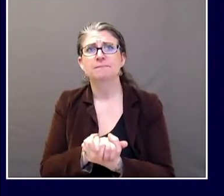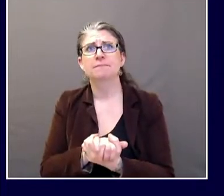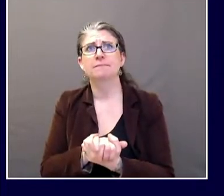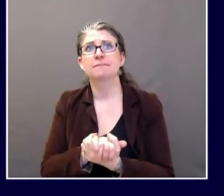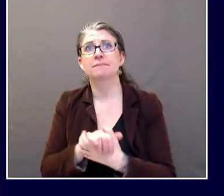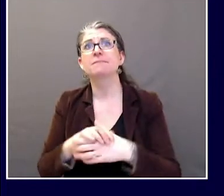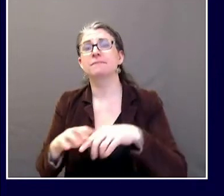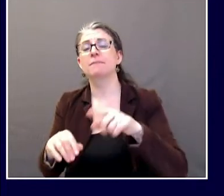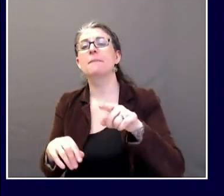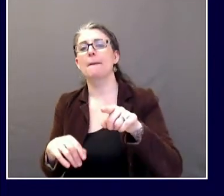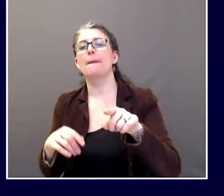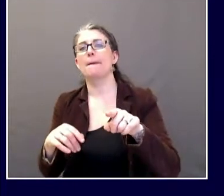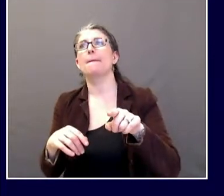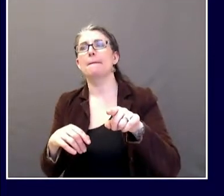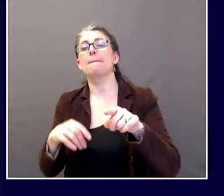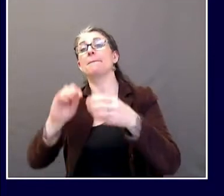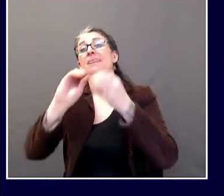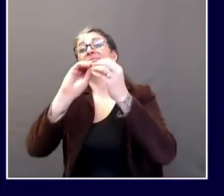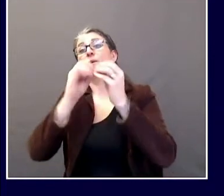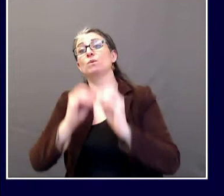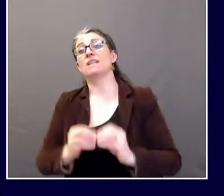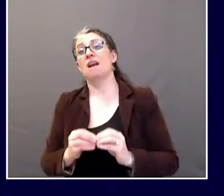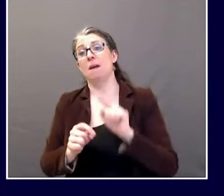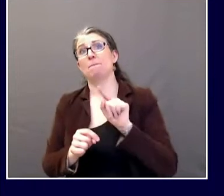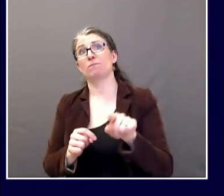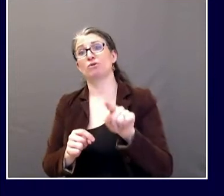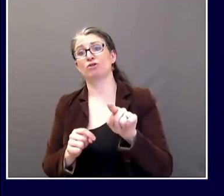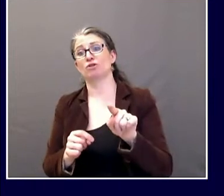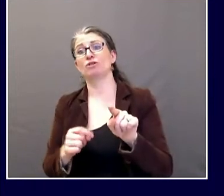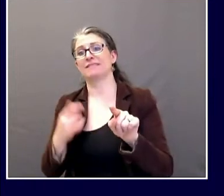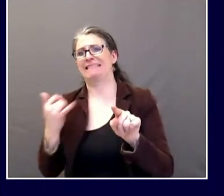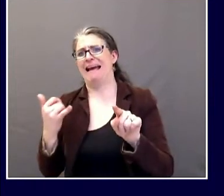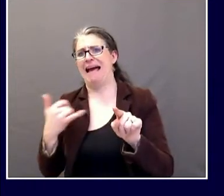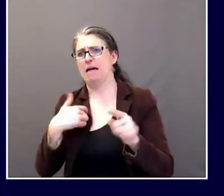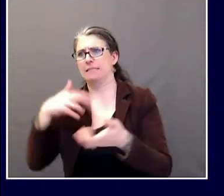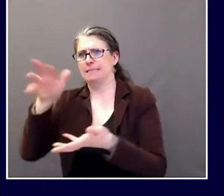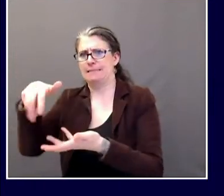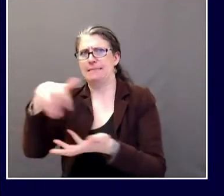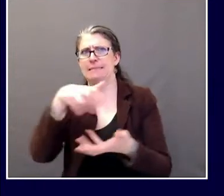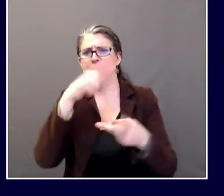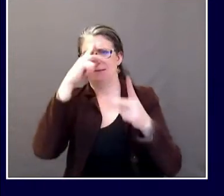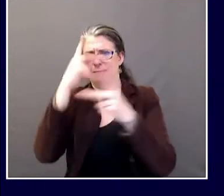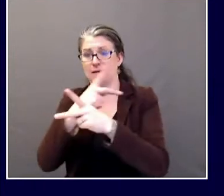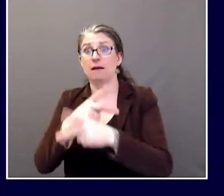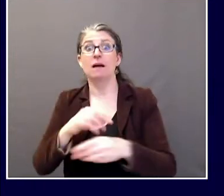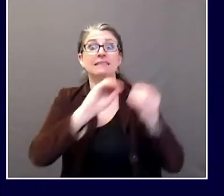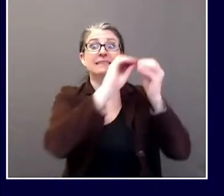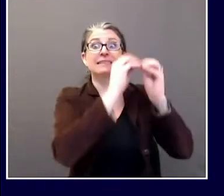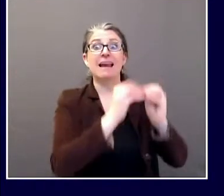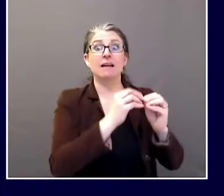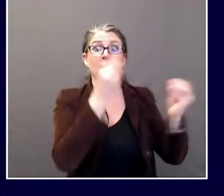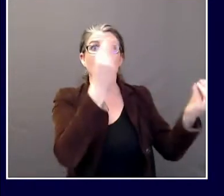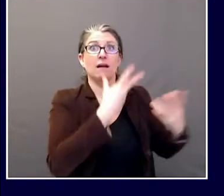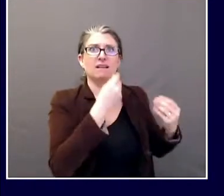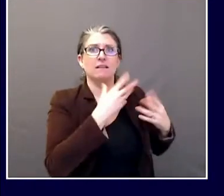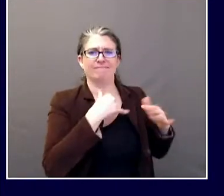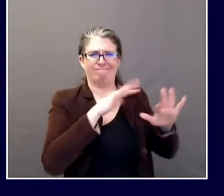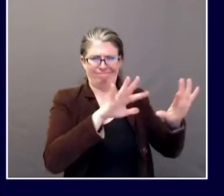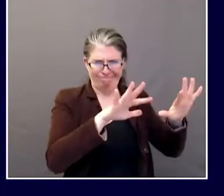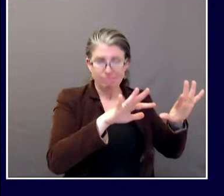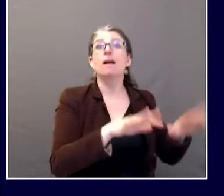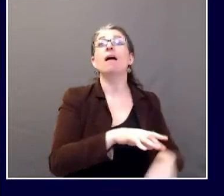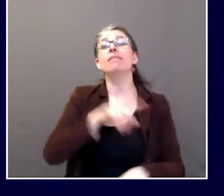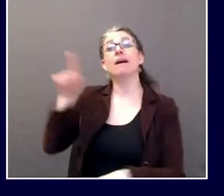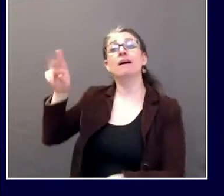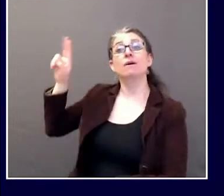who are being vaccinated is required by the US CDC. As part of the agreement that Maine CDC has with